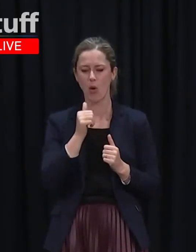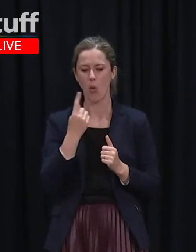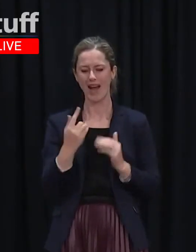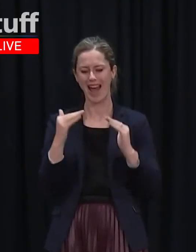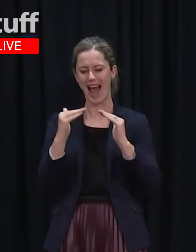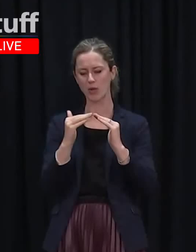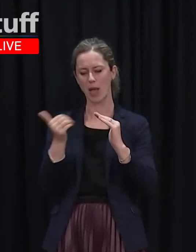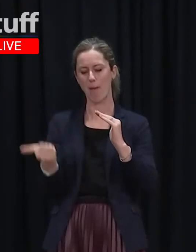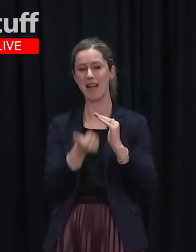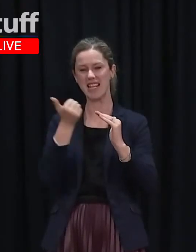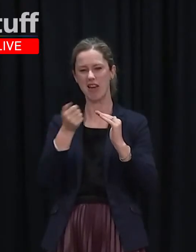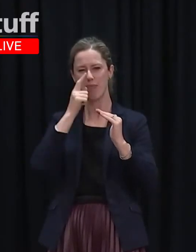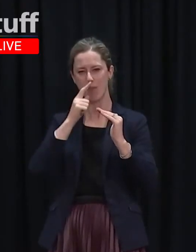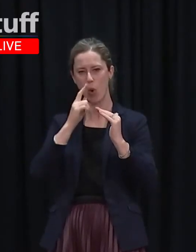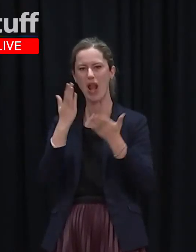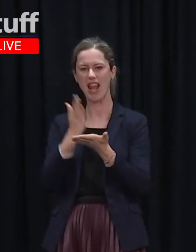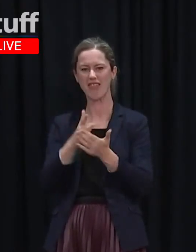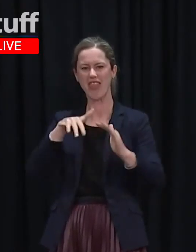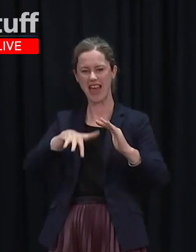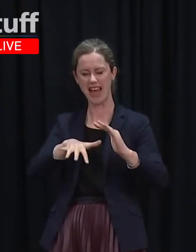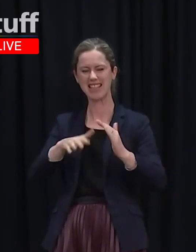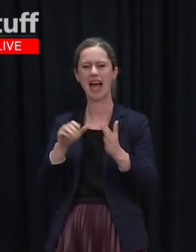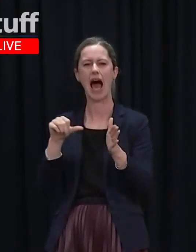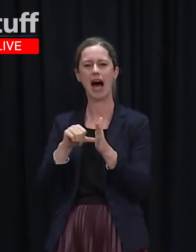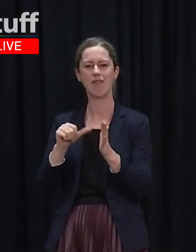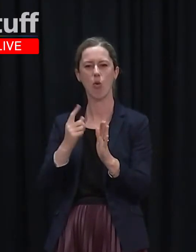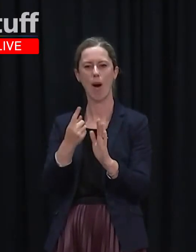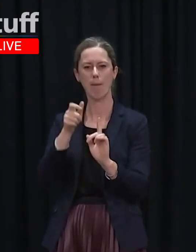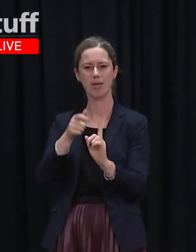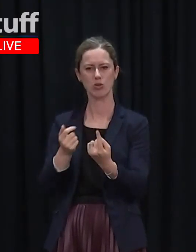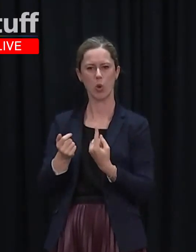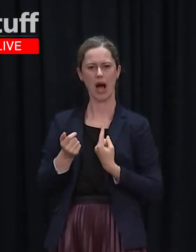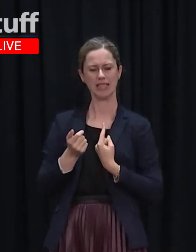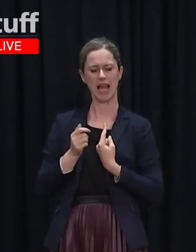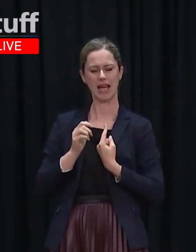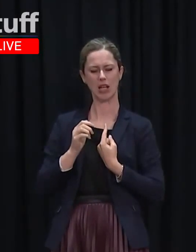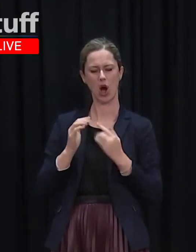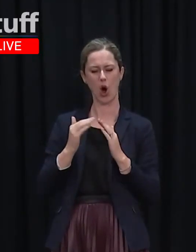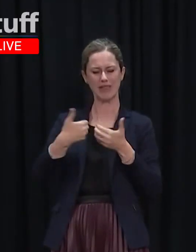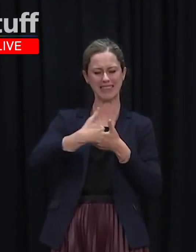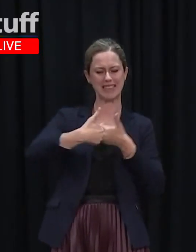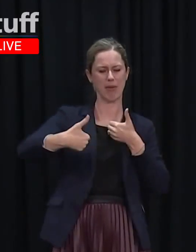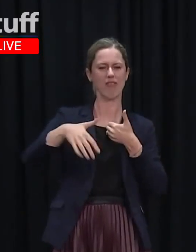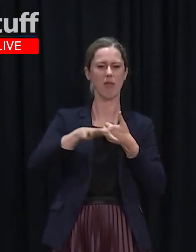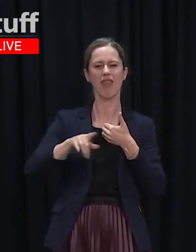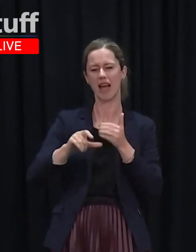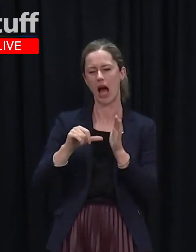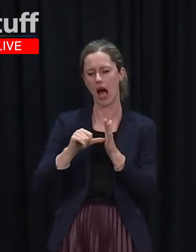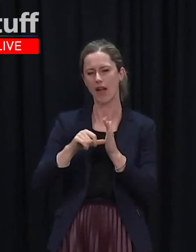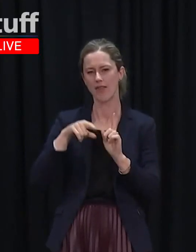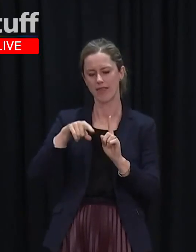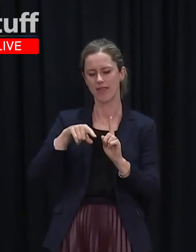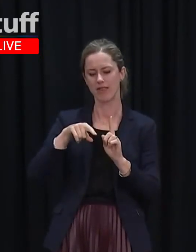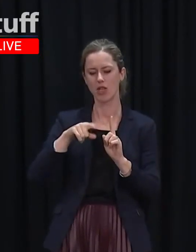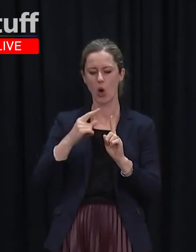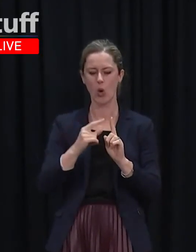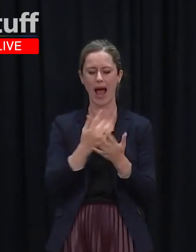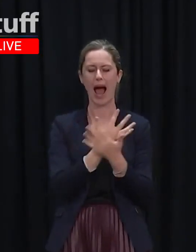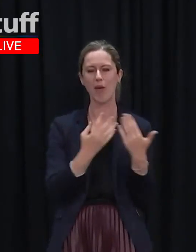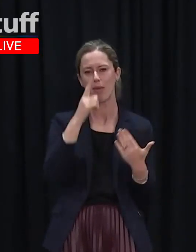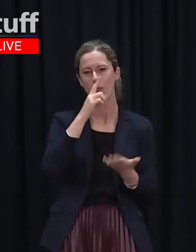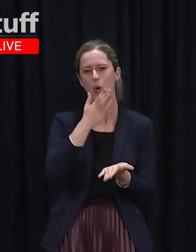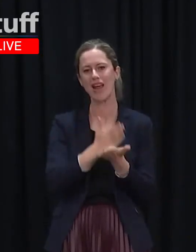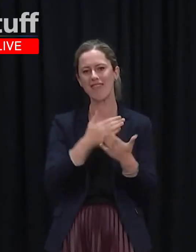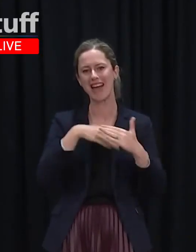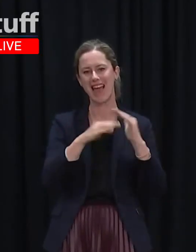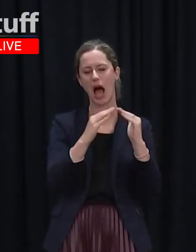in a household, it's more difficult for people to isolate safely at home and remain apart from family members. So the household numbers are tending to be a